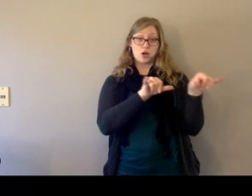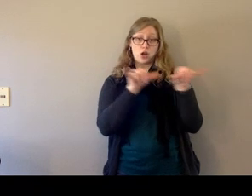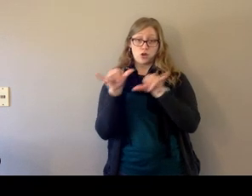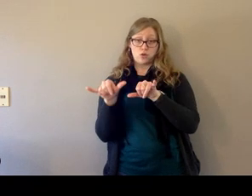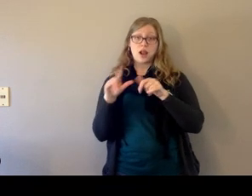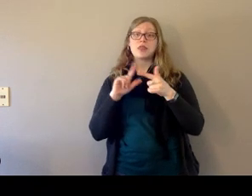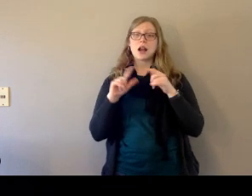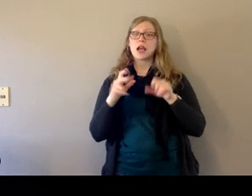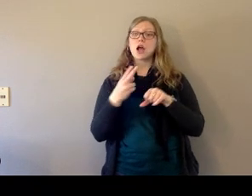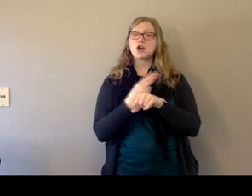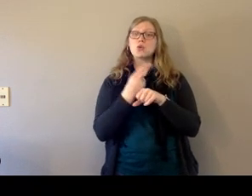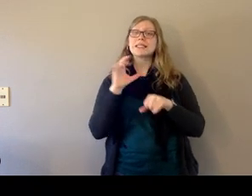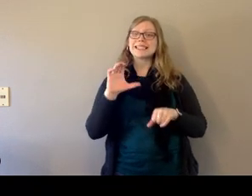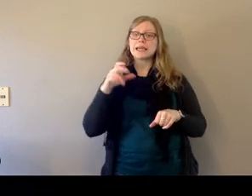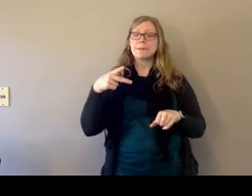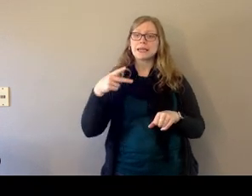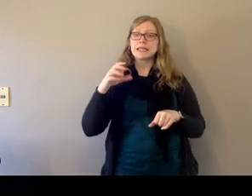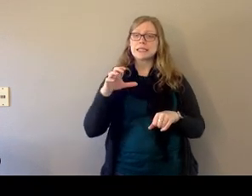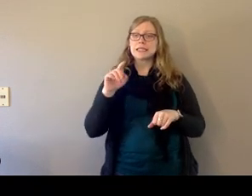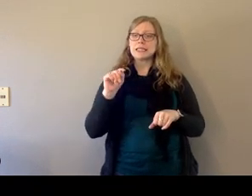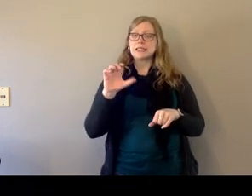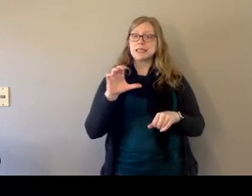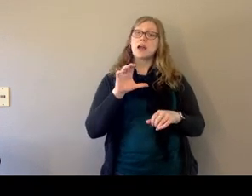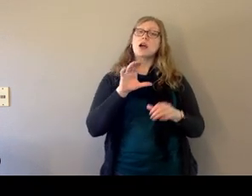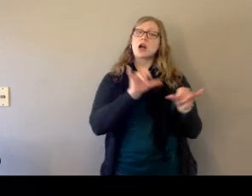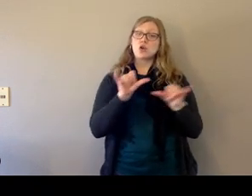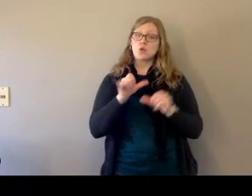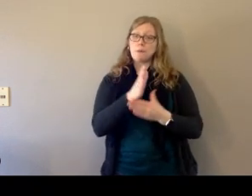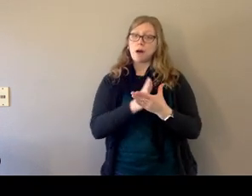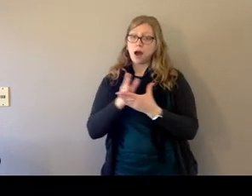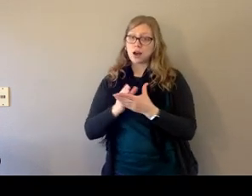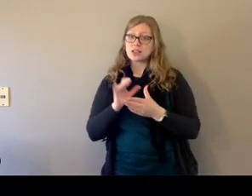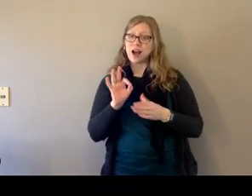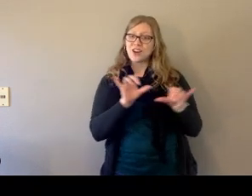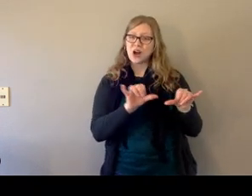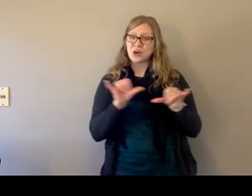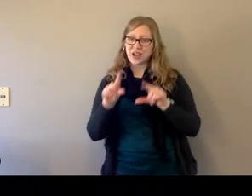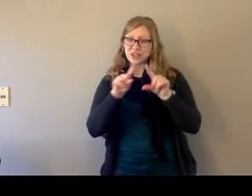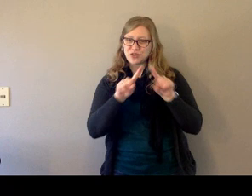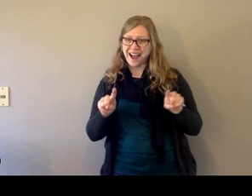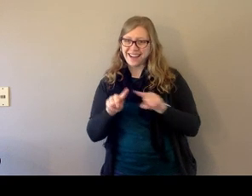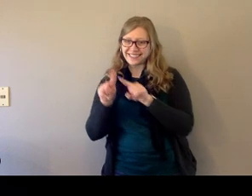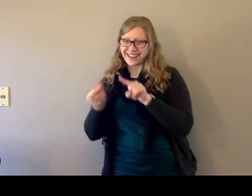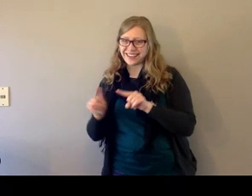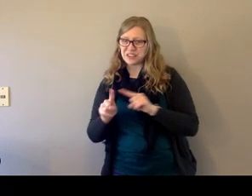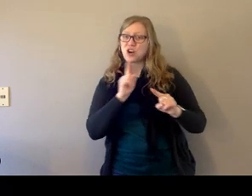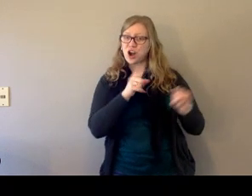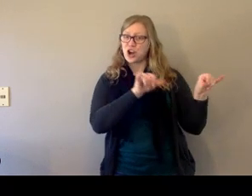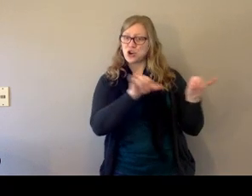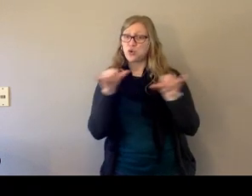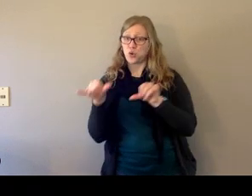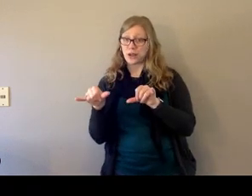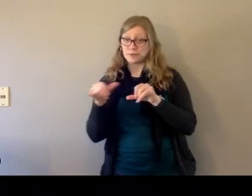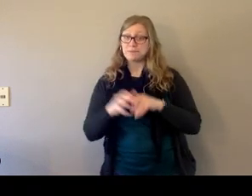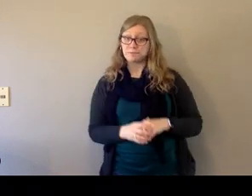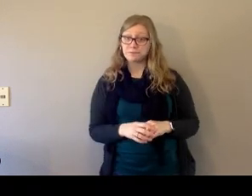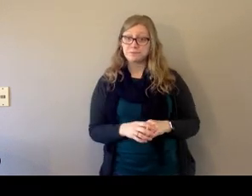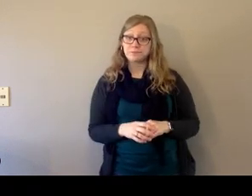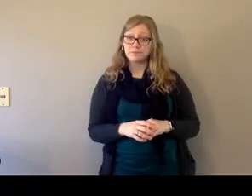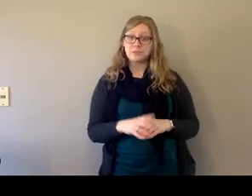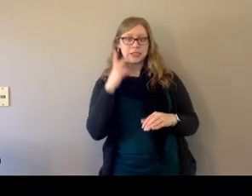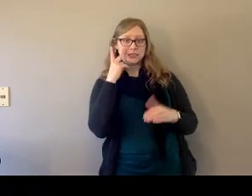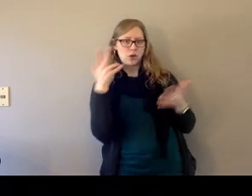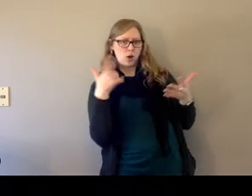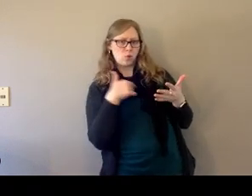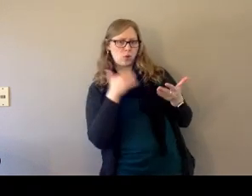congruent parts of congruent triangles are congruent. And so let's see what we know about this picture. So I'm going to